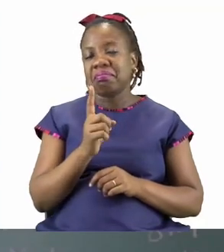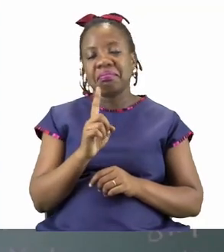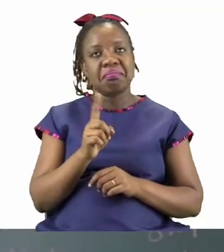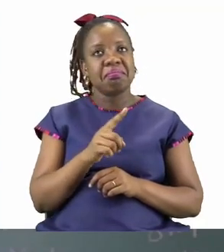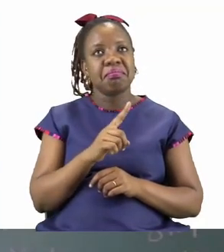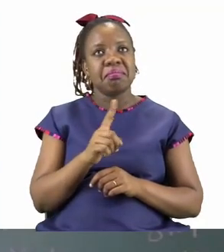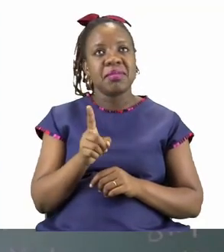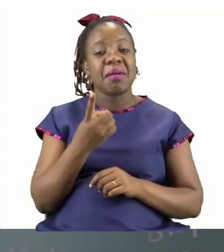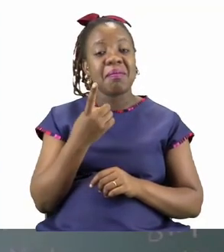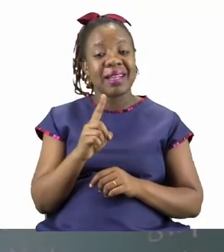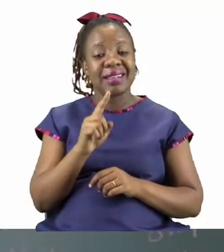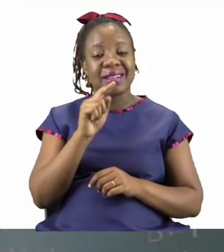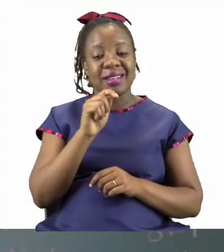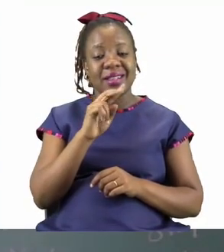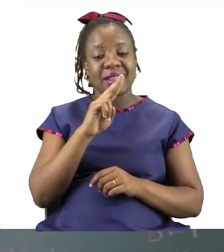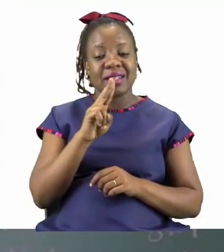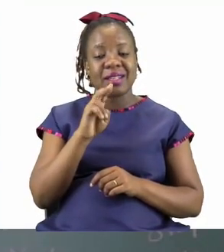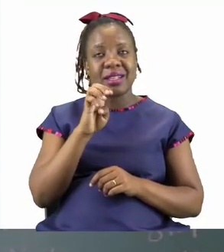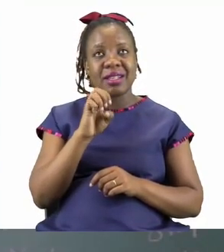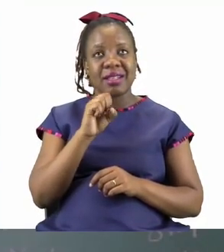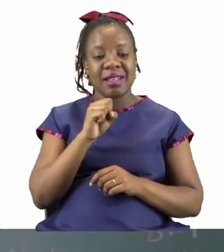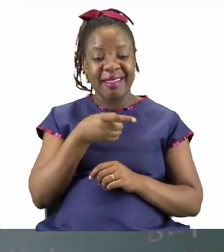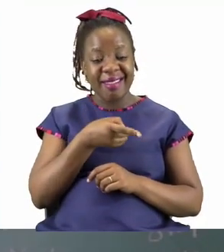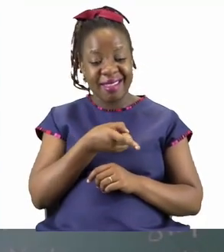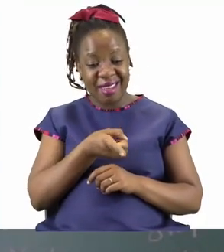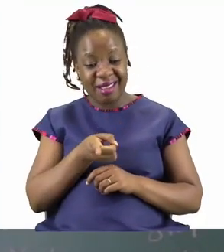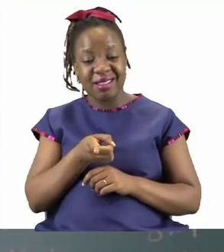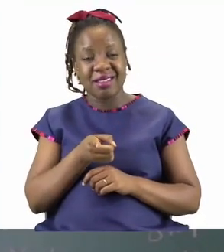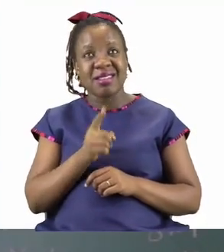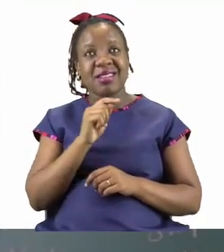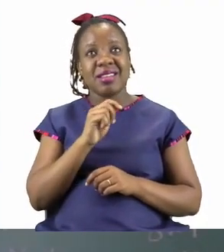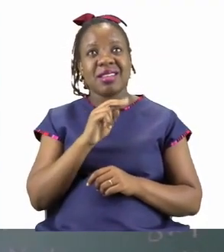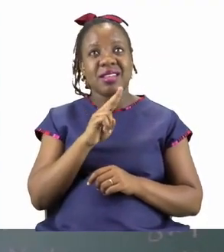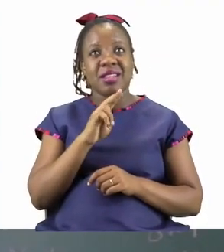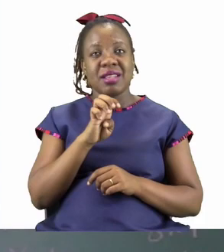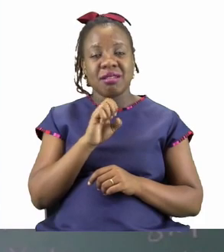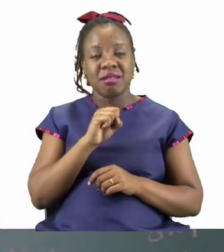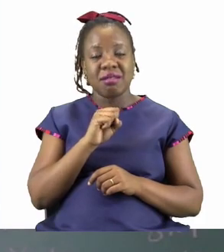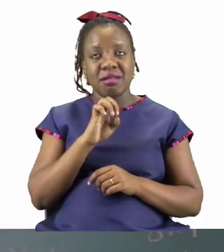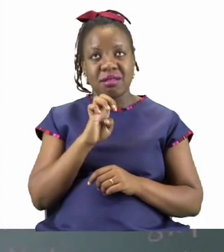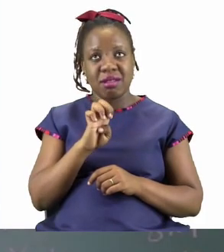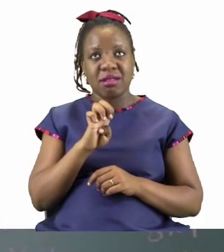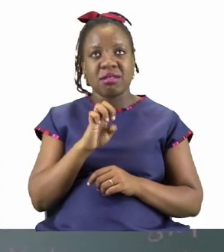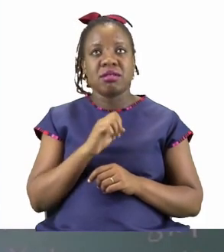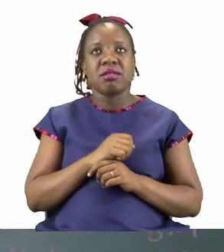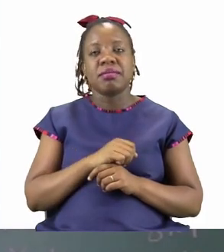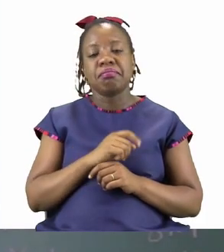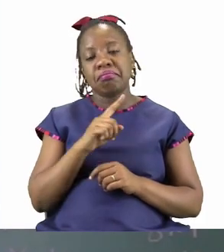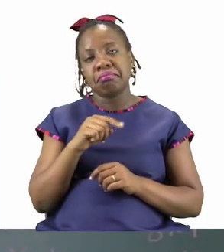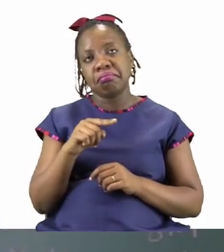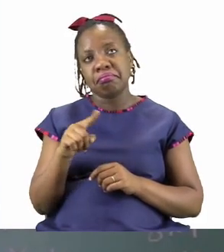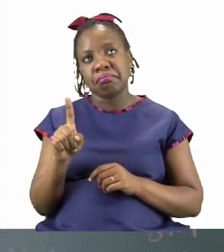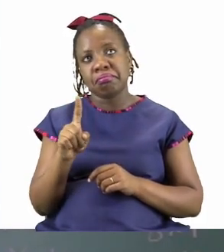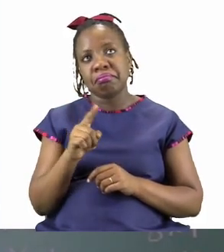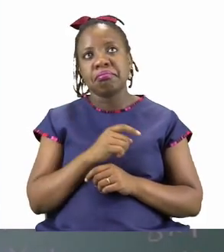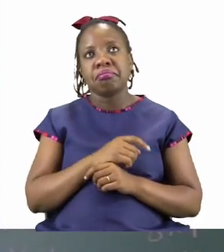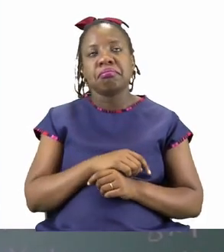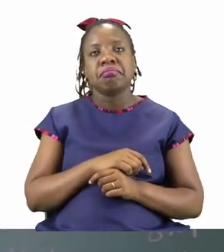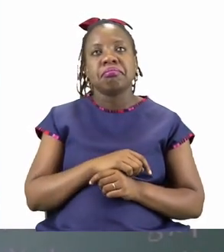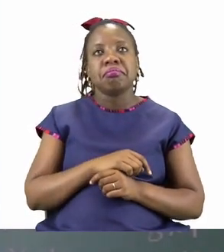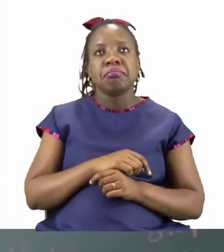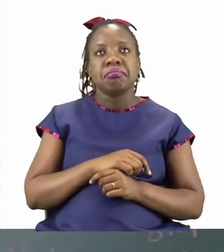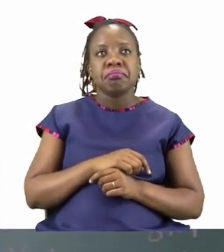the ceremony? Now we know that it sounds right and that the word these is the